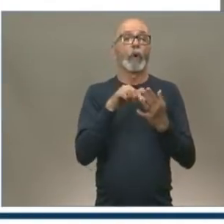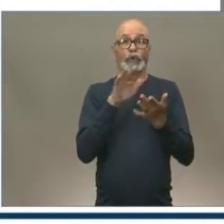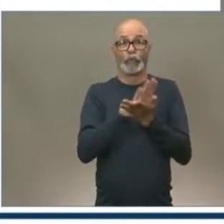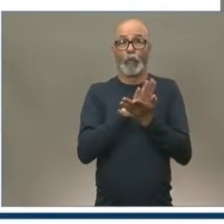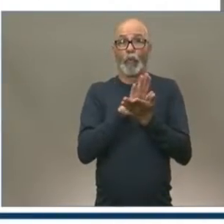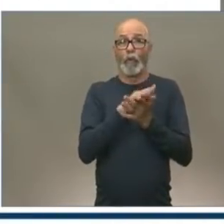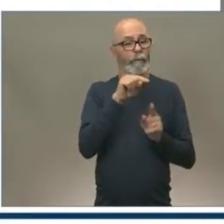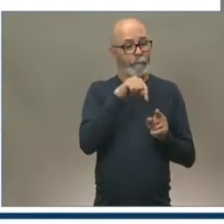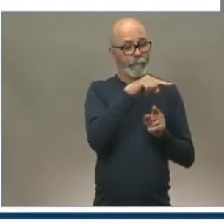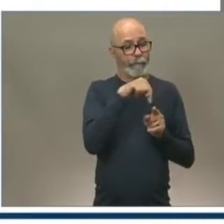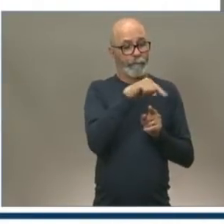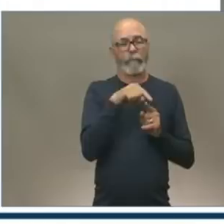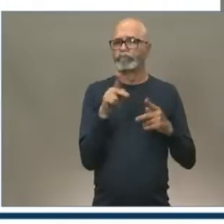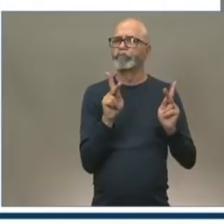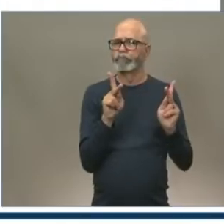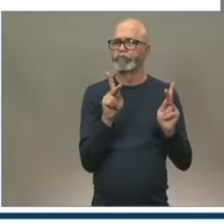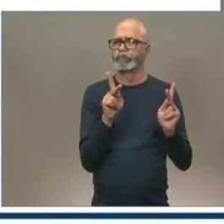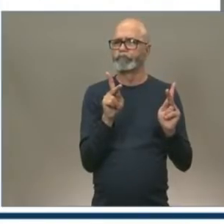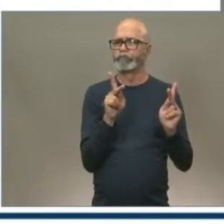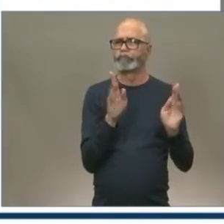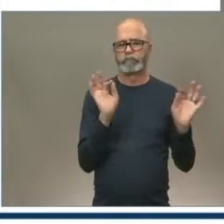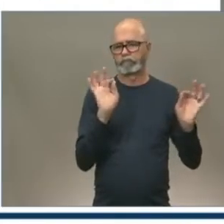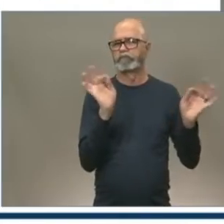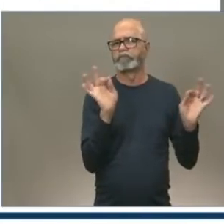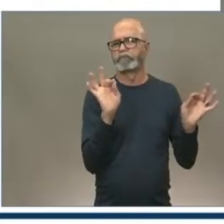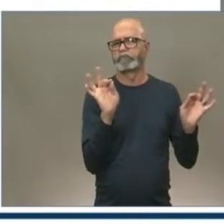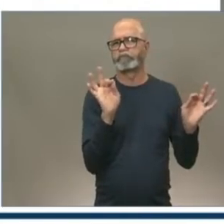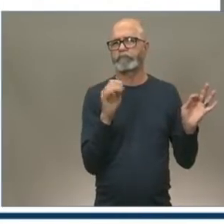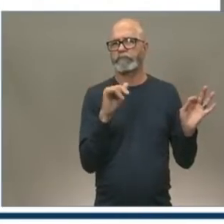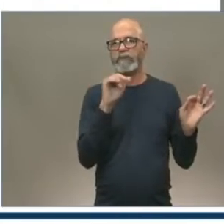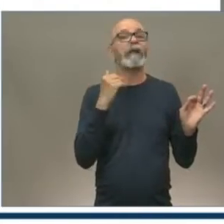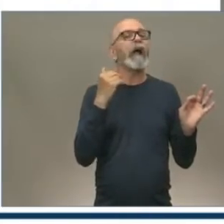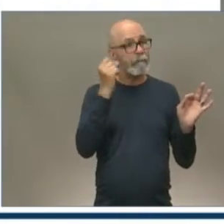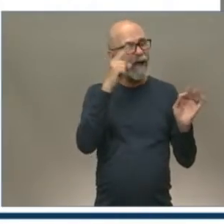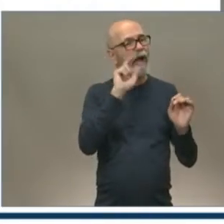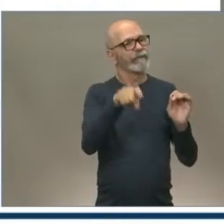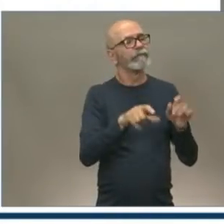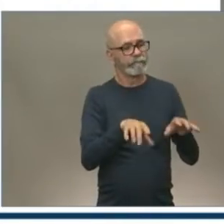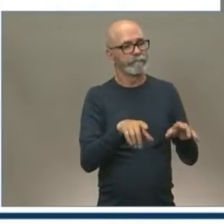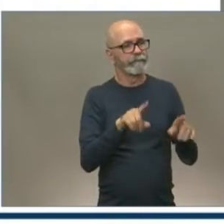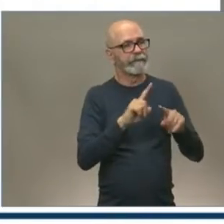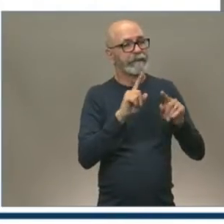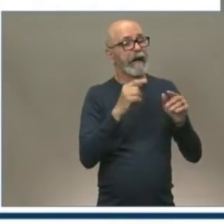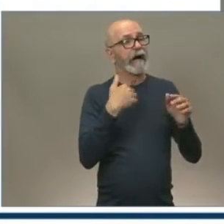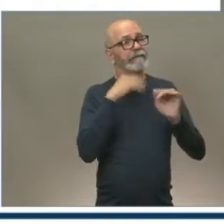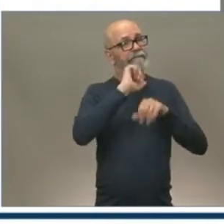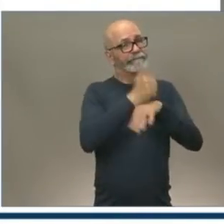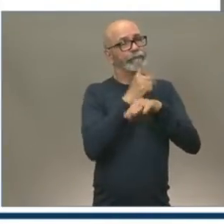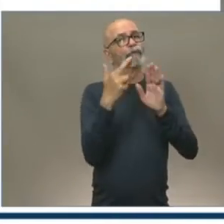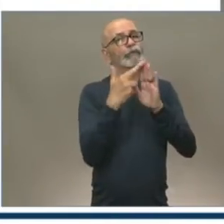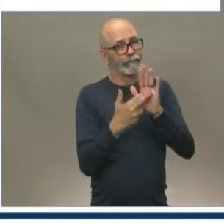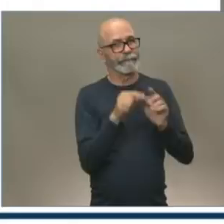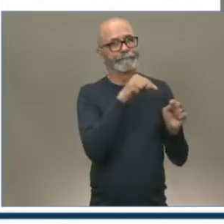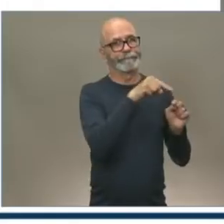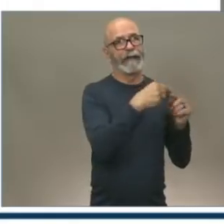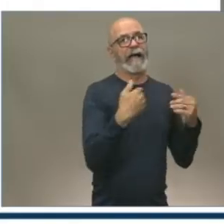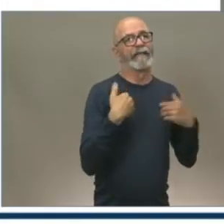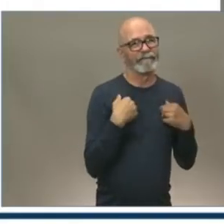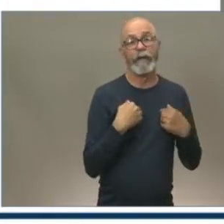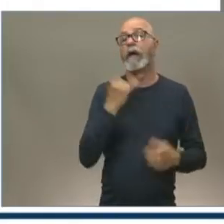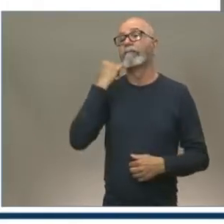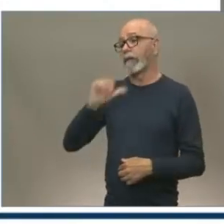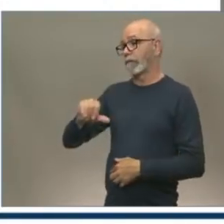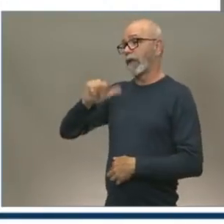clear protocol that they need to follow if they're doing that. To everyone else, we are saying do not travel to Nova Scotia at